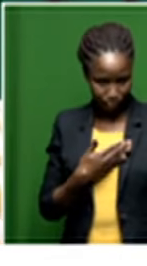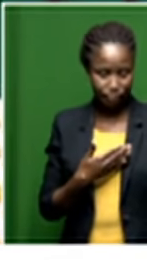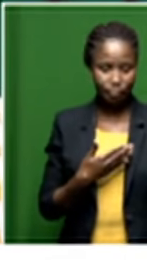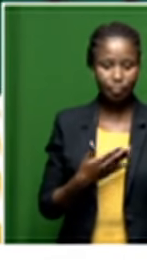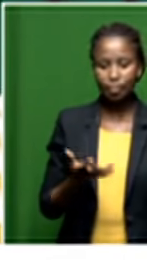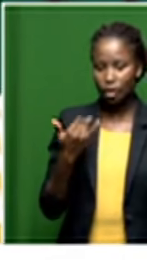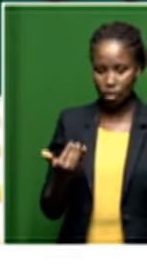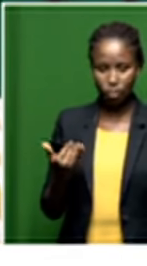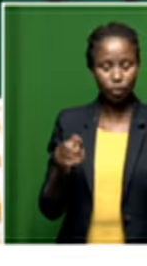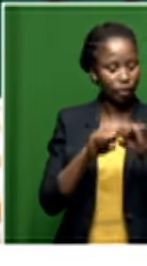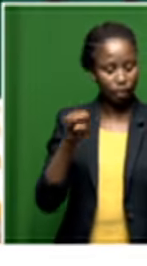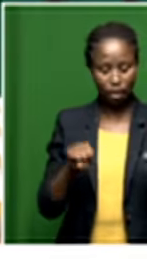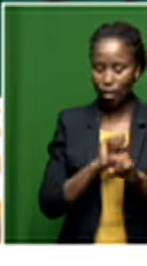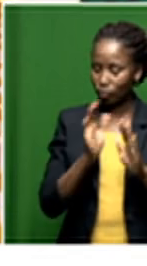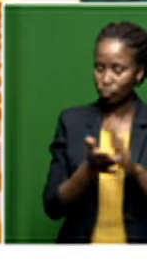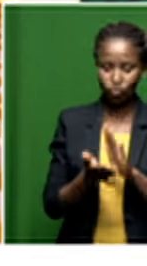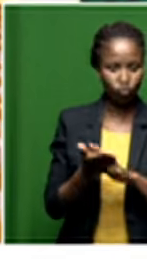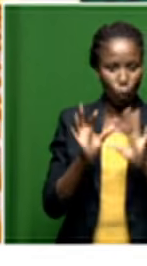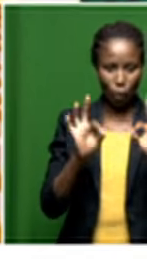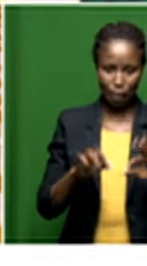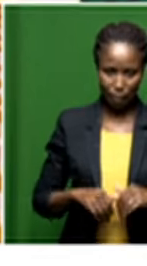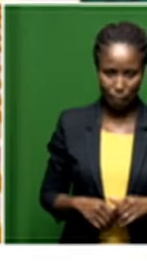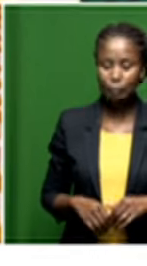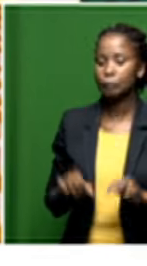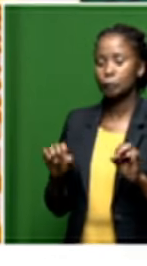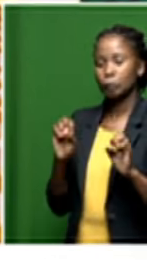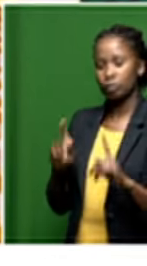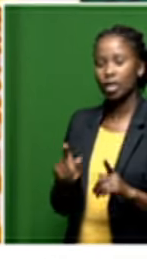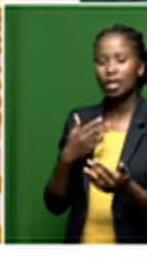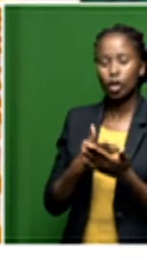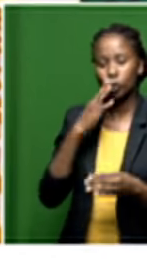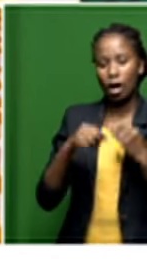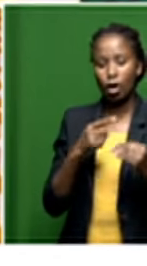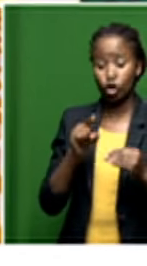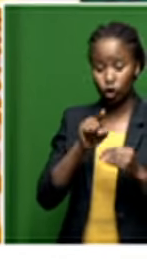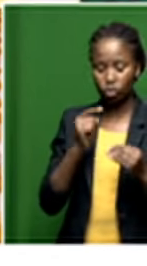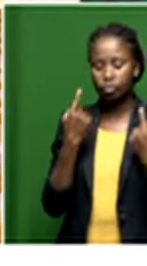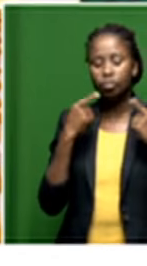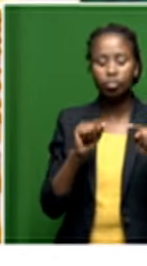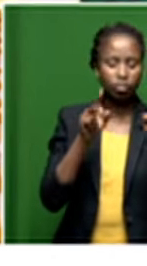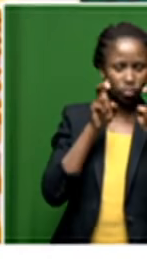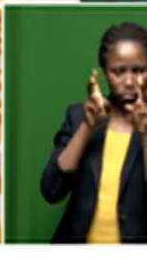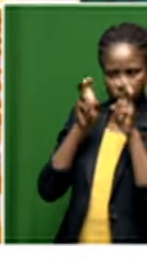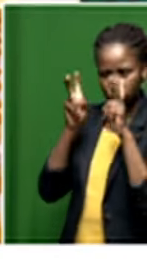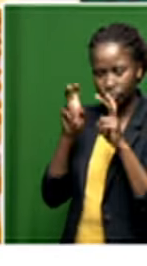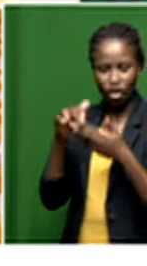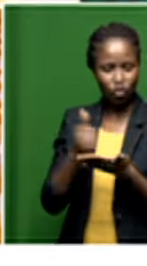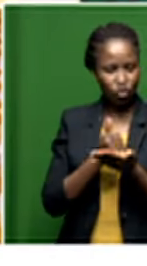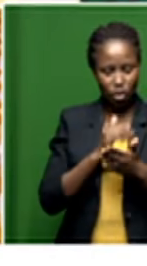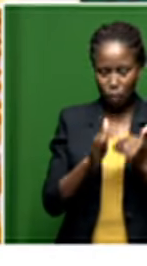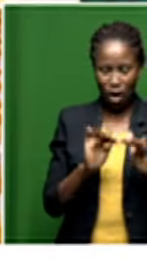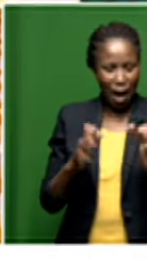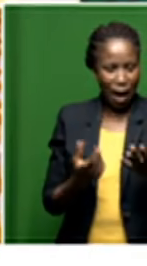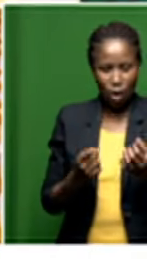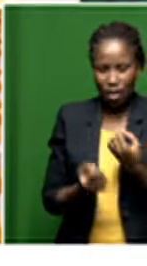all systems go. Fantastic. Let's talk about your observation, your overall observation of the voter registration process this past